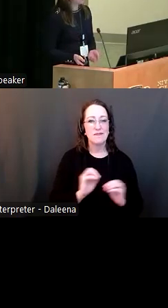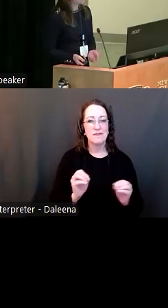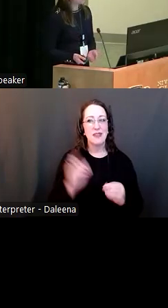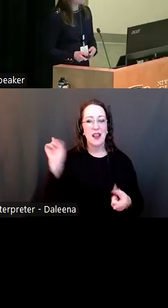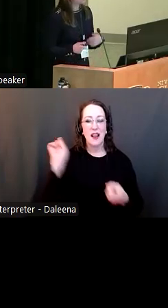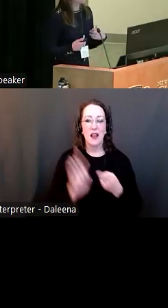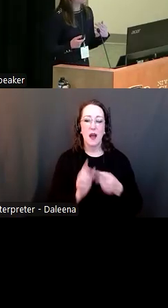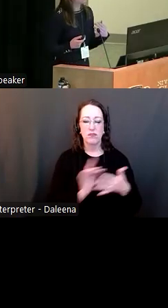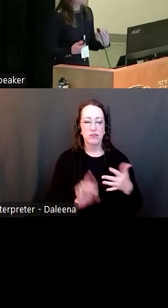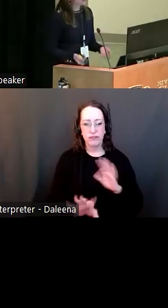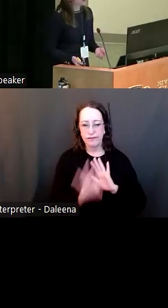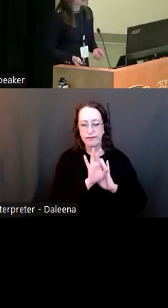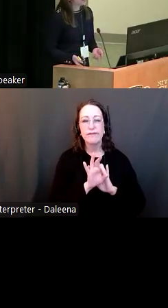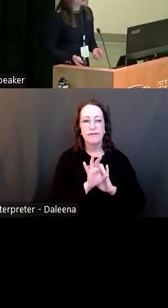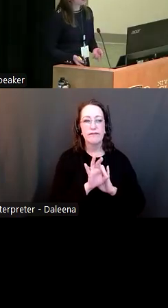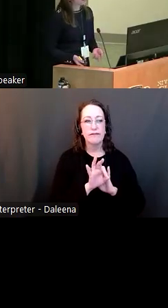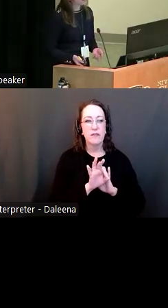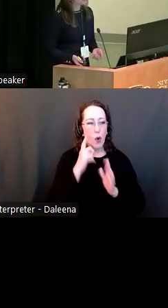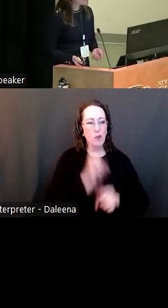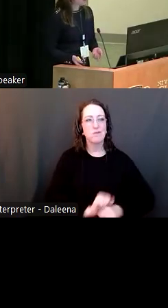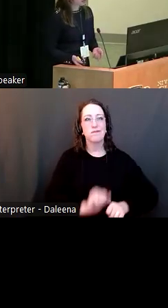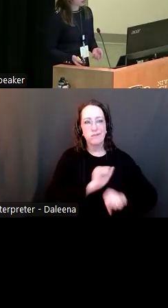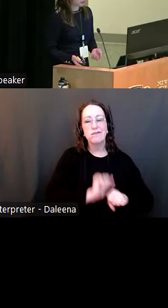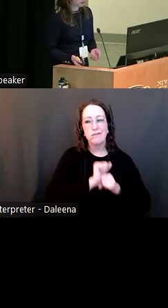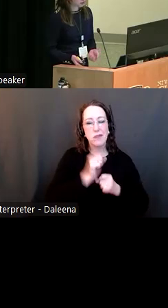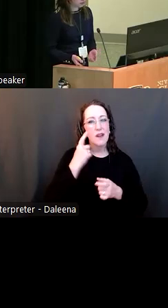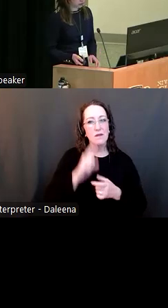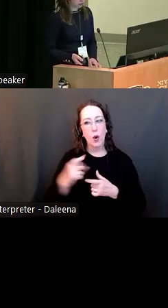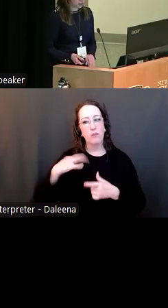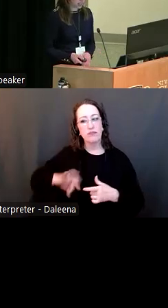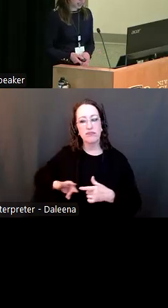made to expend physical effort or reward.